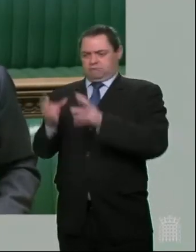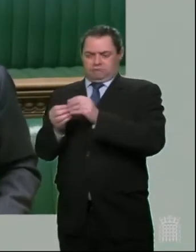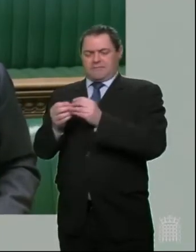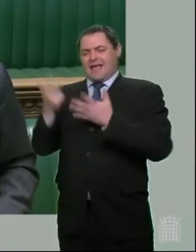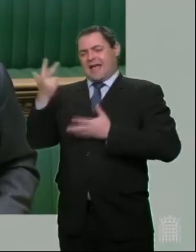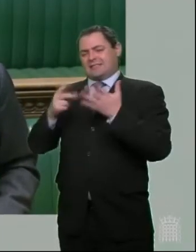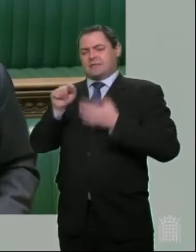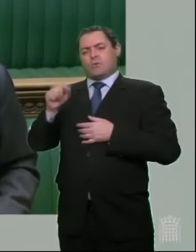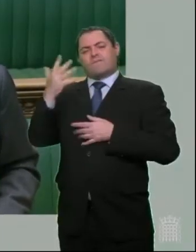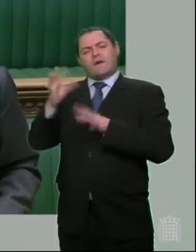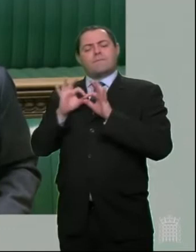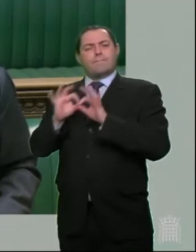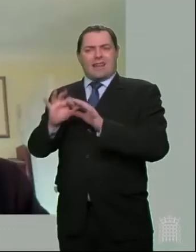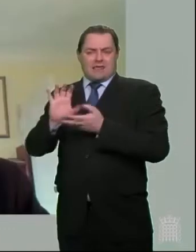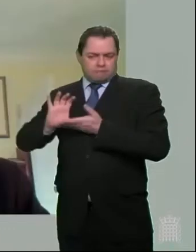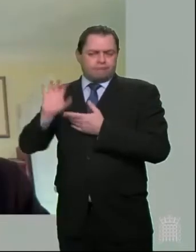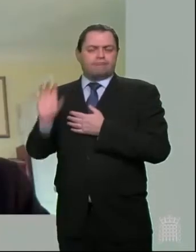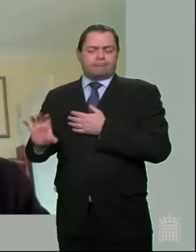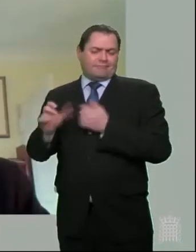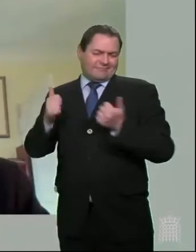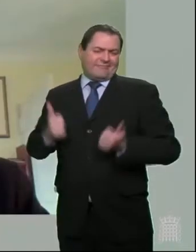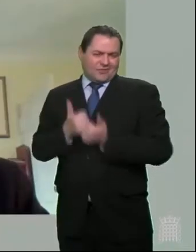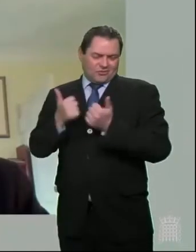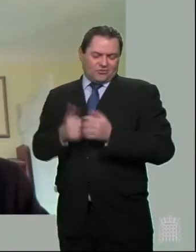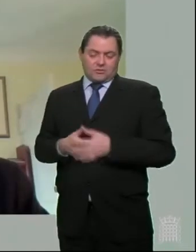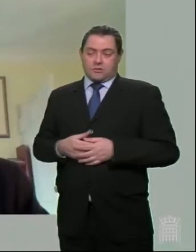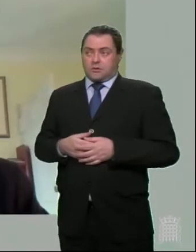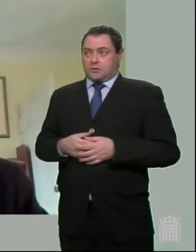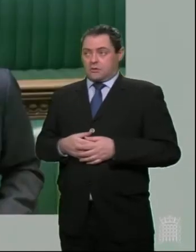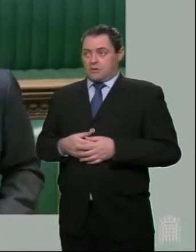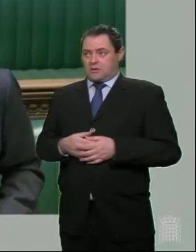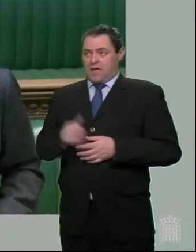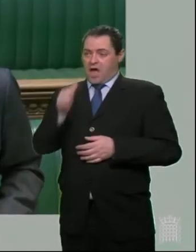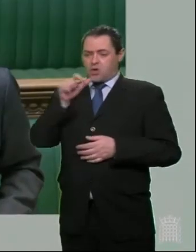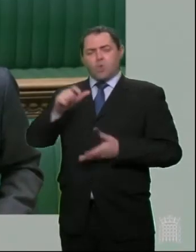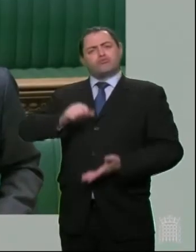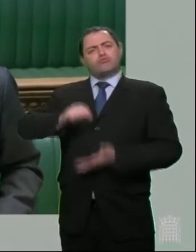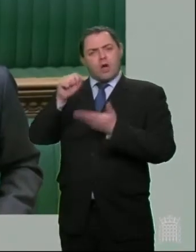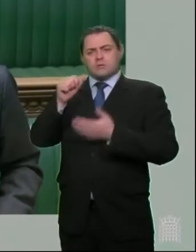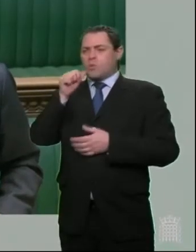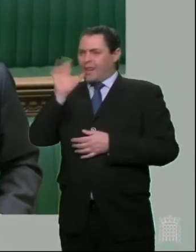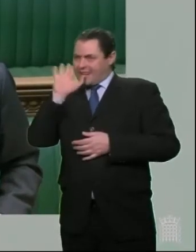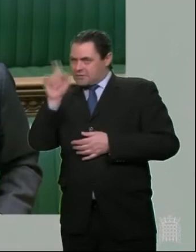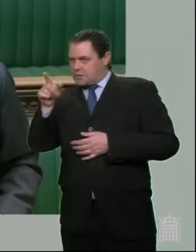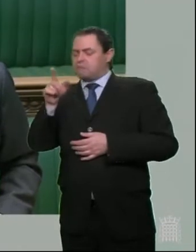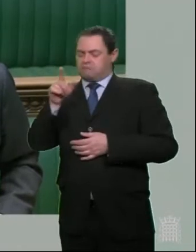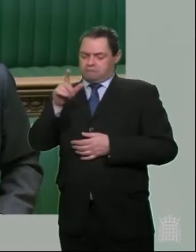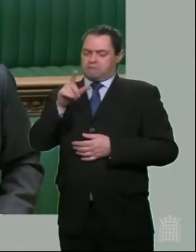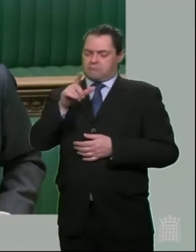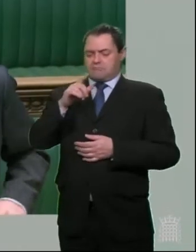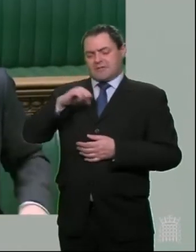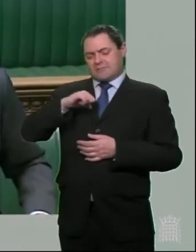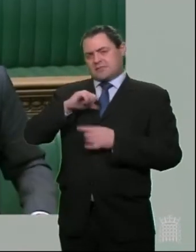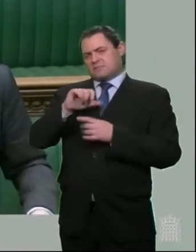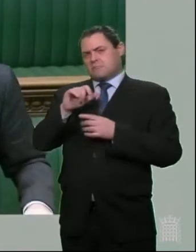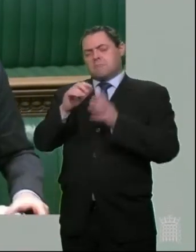billion. But the ideas that he suggests, I know, will be taken up by my right honourable friend, the Chancellor, and he can expect to hear more